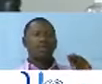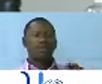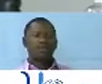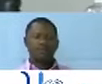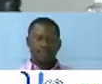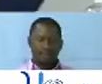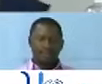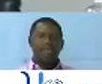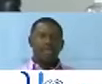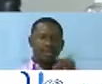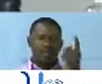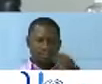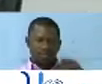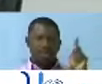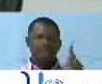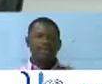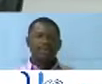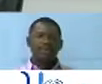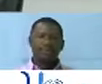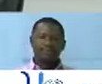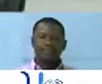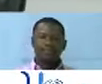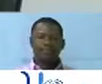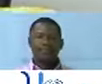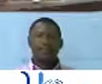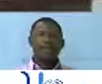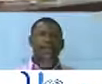That is correct. And you had